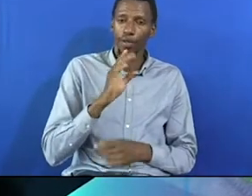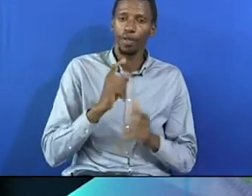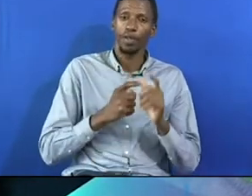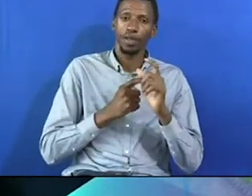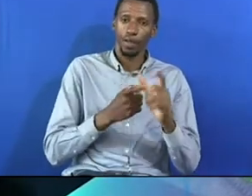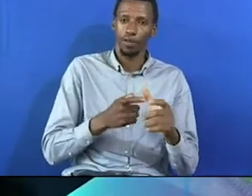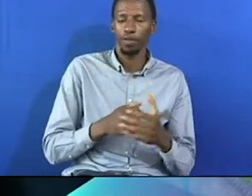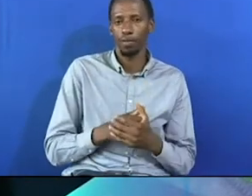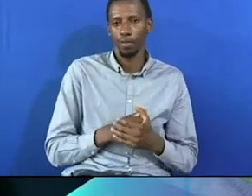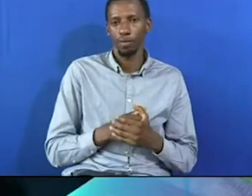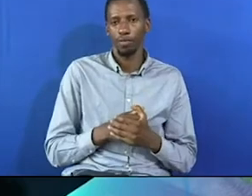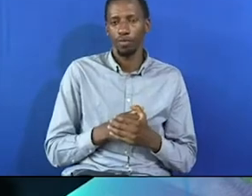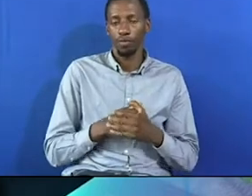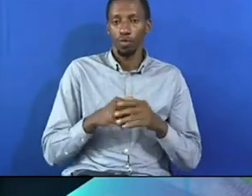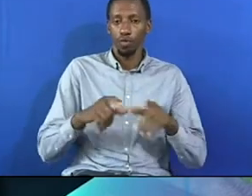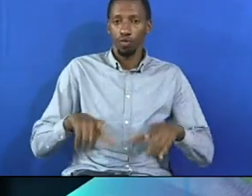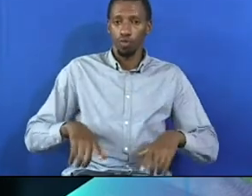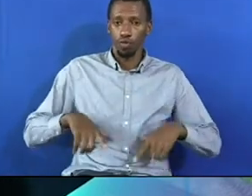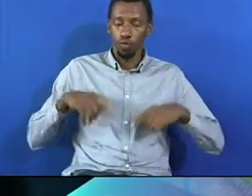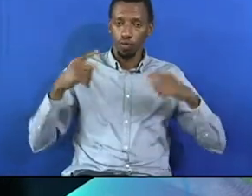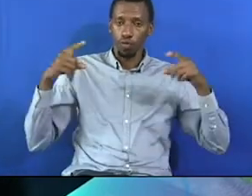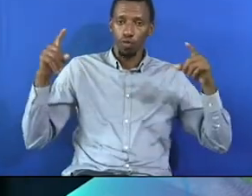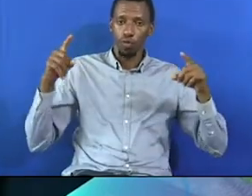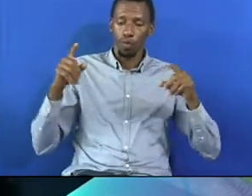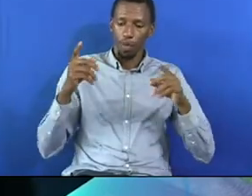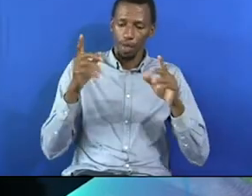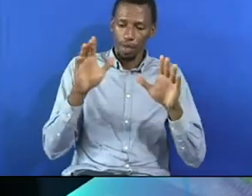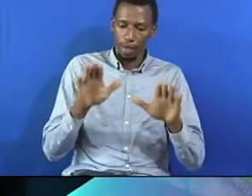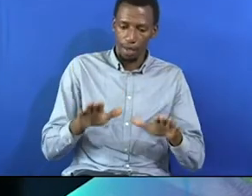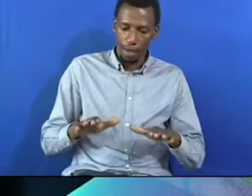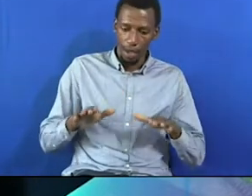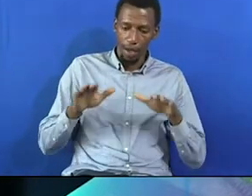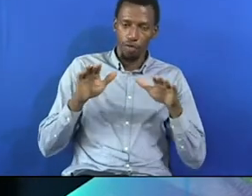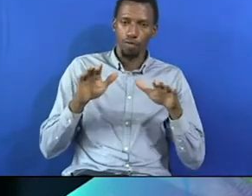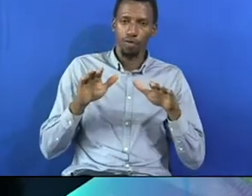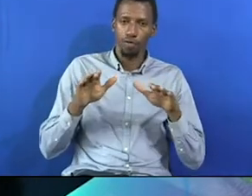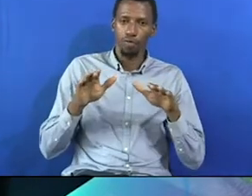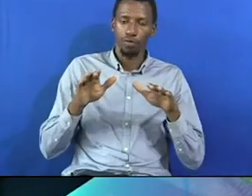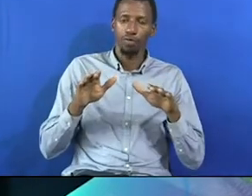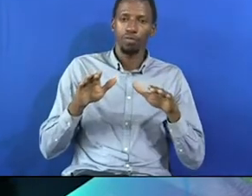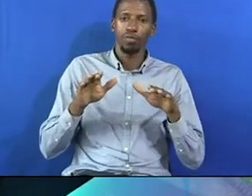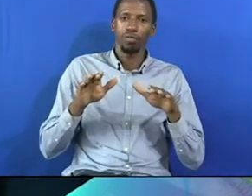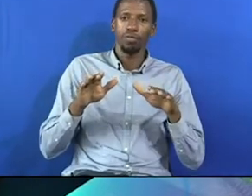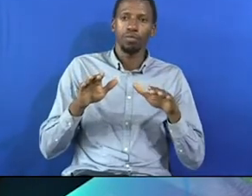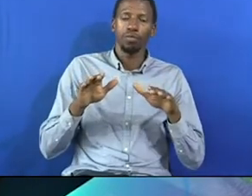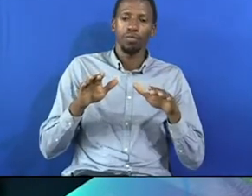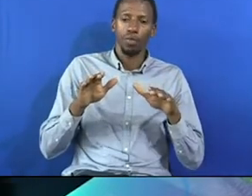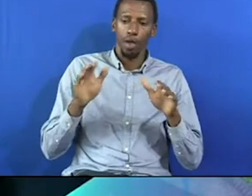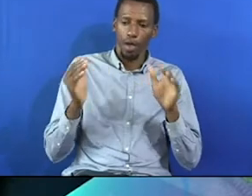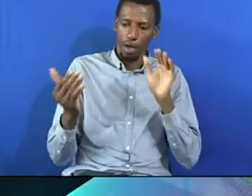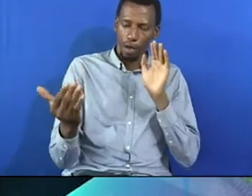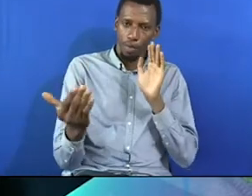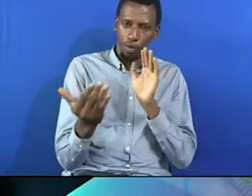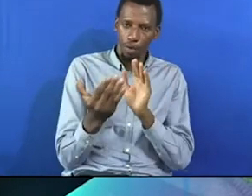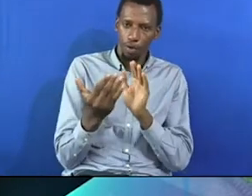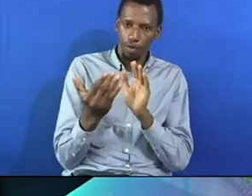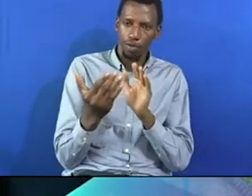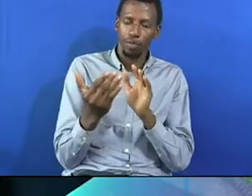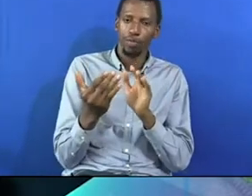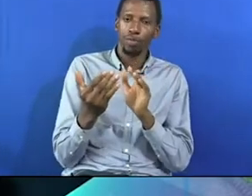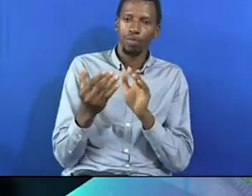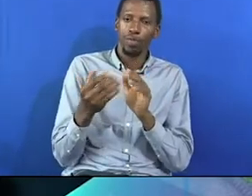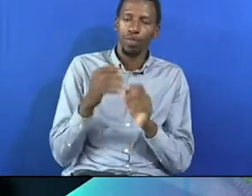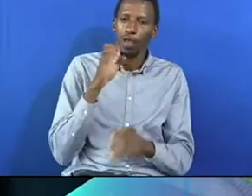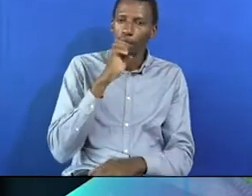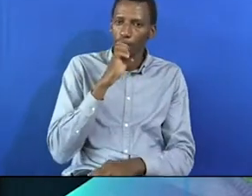To survive the careful approach that pastors and elders give in visiting you and dealing with you, you must be